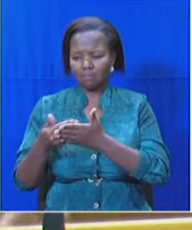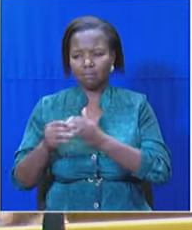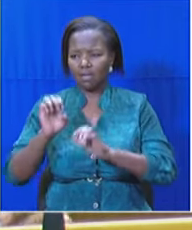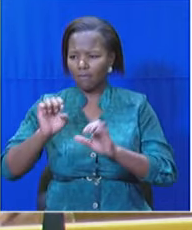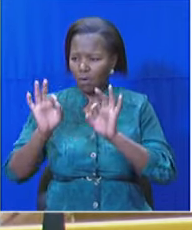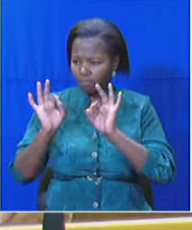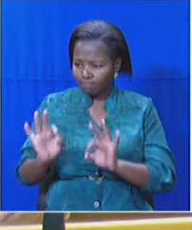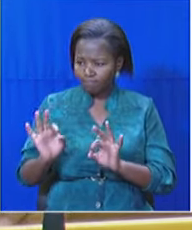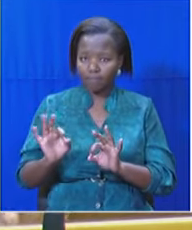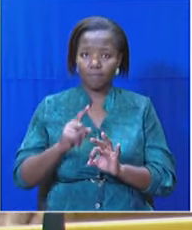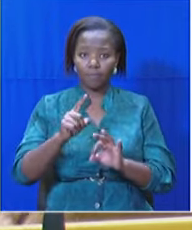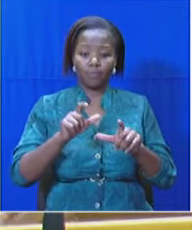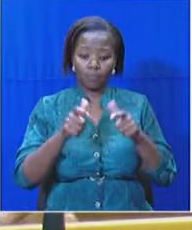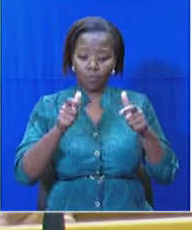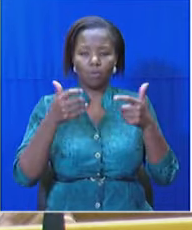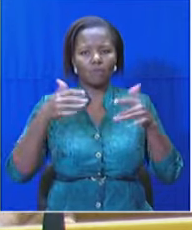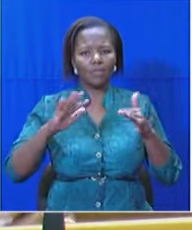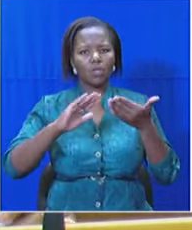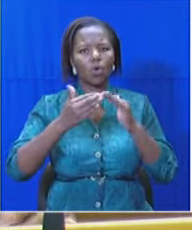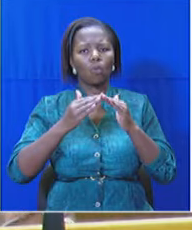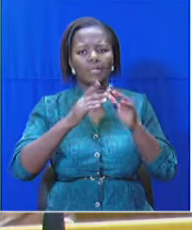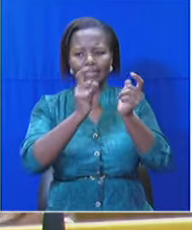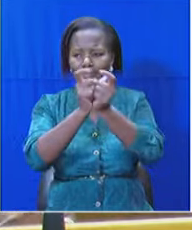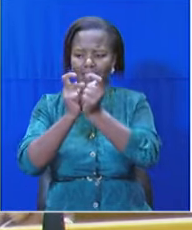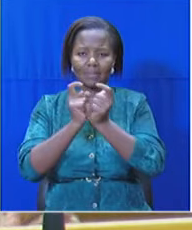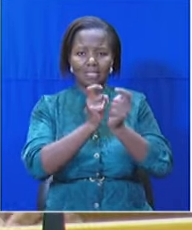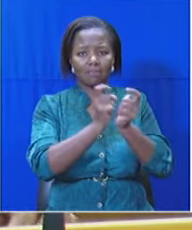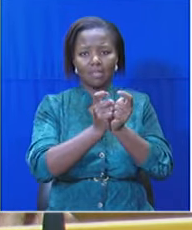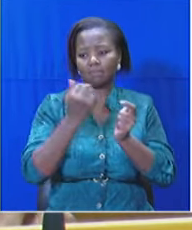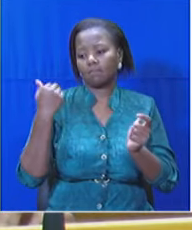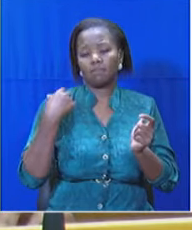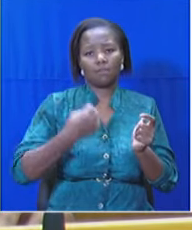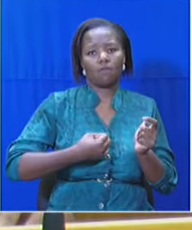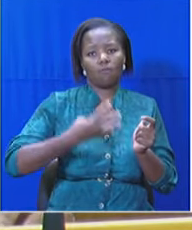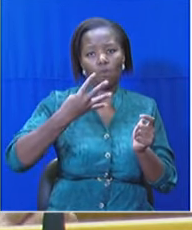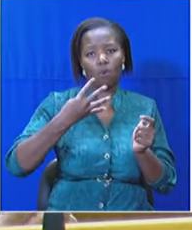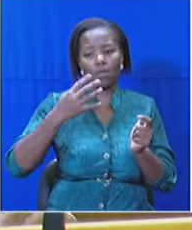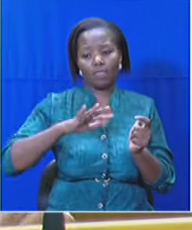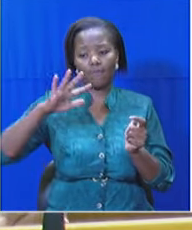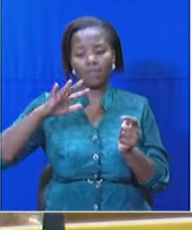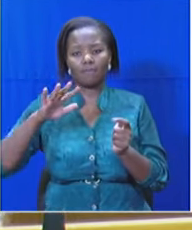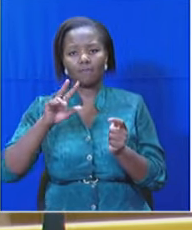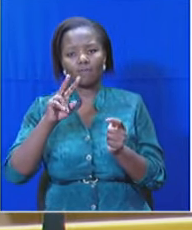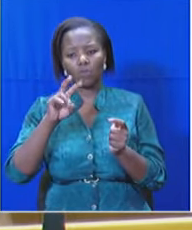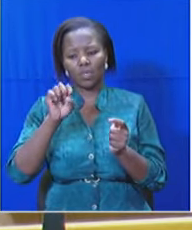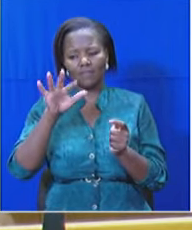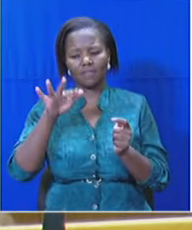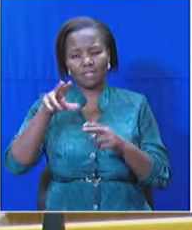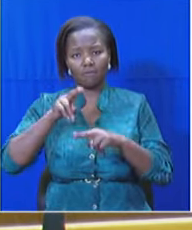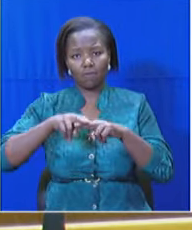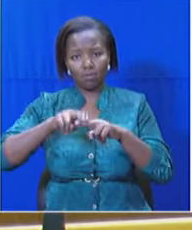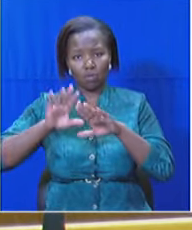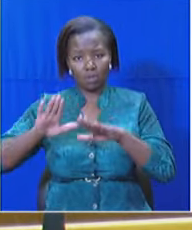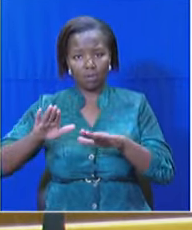evaluation, the committee conducted public hearings which were held on the 4th and 5th of February 2015. It received submission